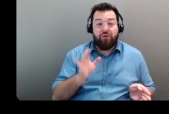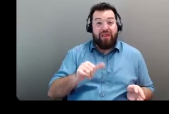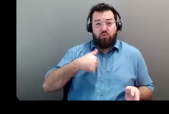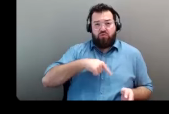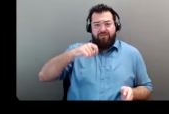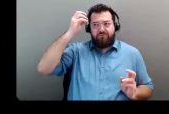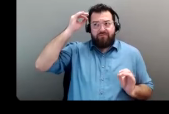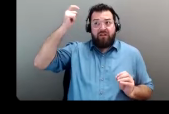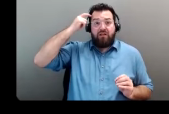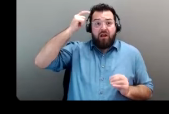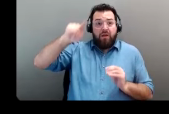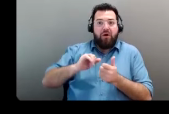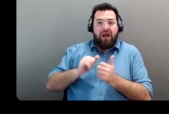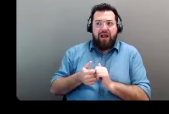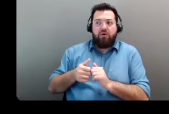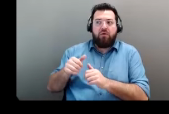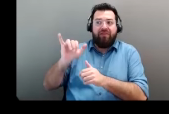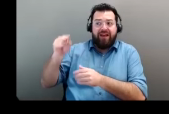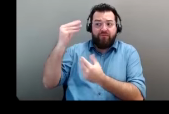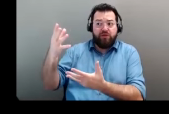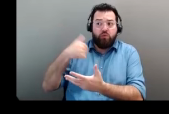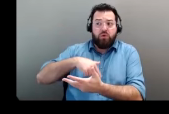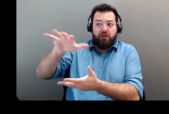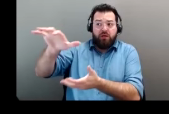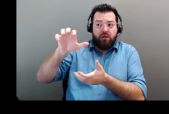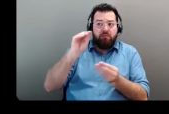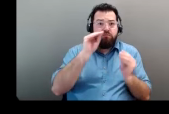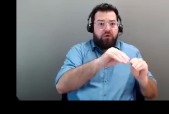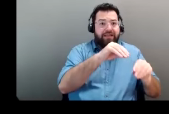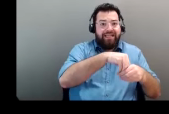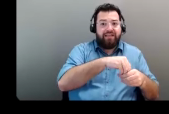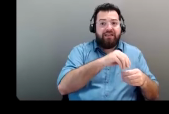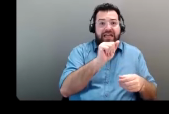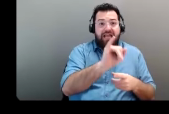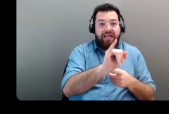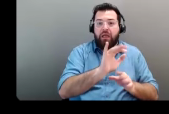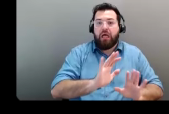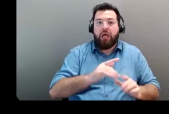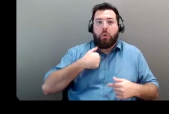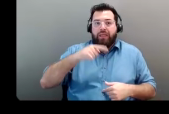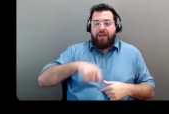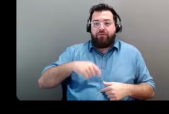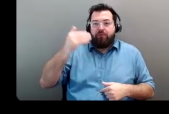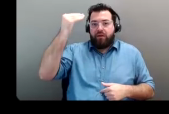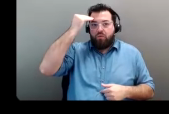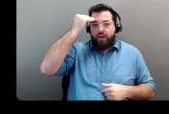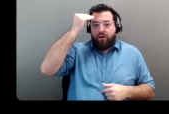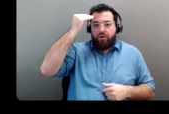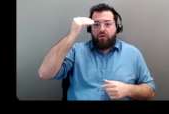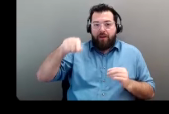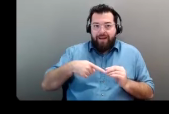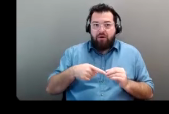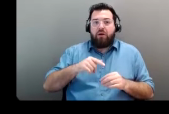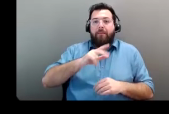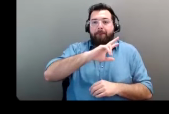putting data in the LLMs, because we need to make sure that we are cognizant of